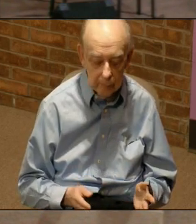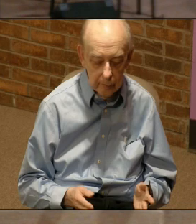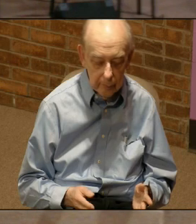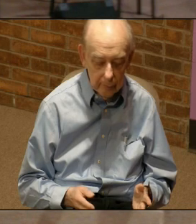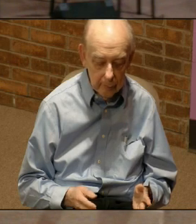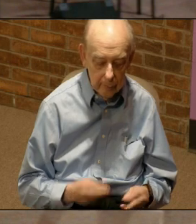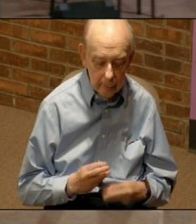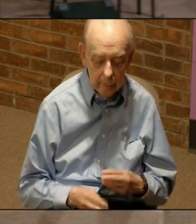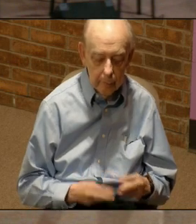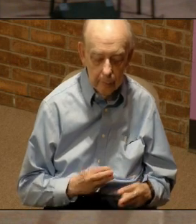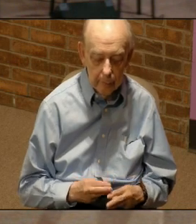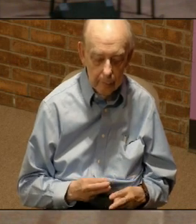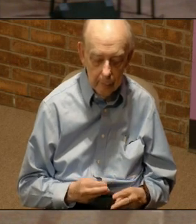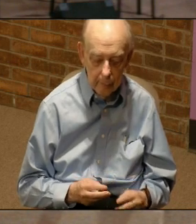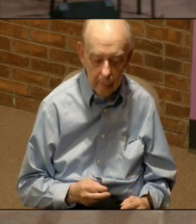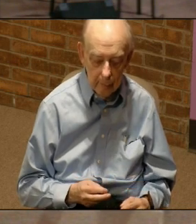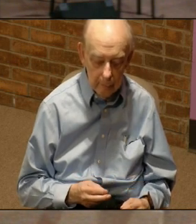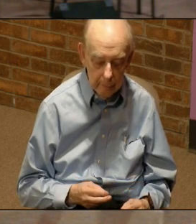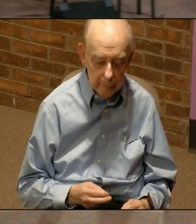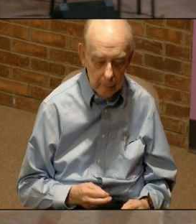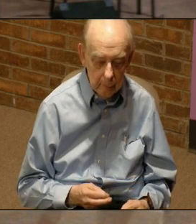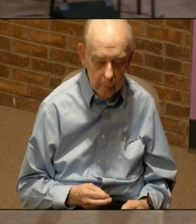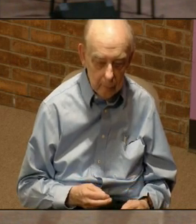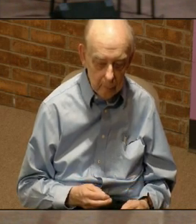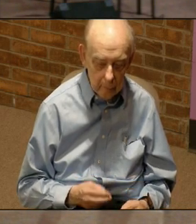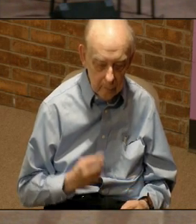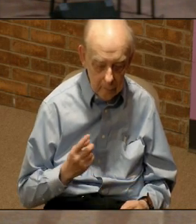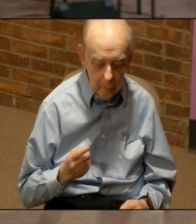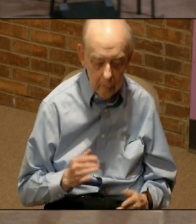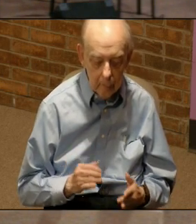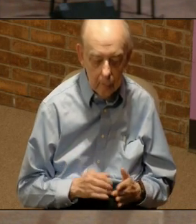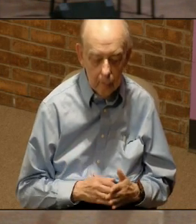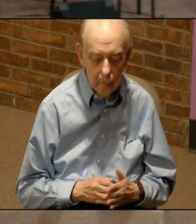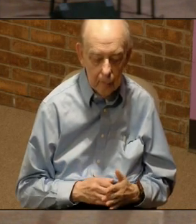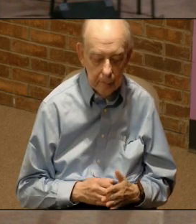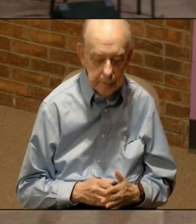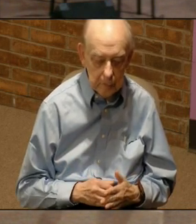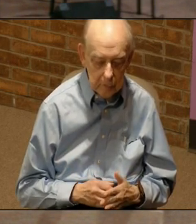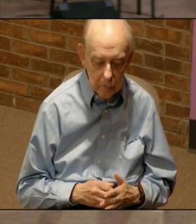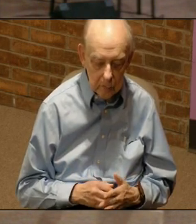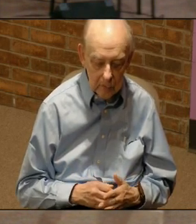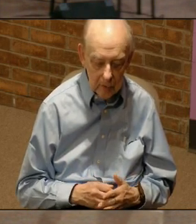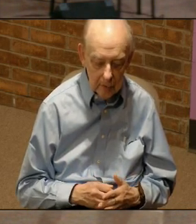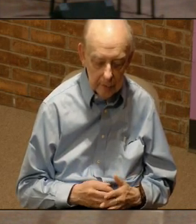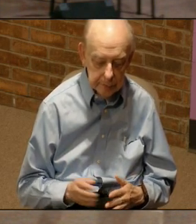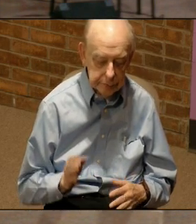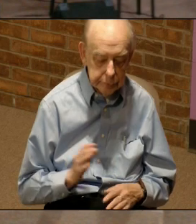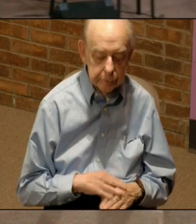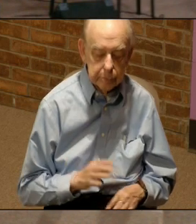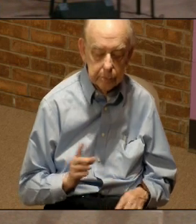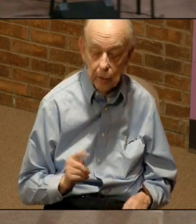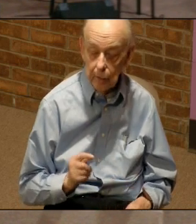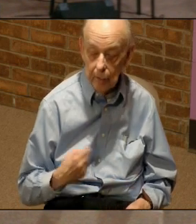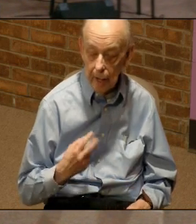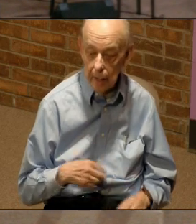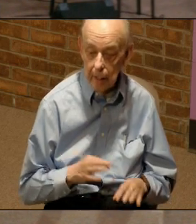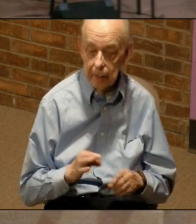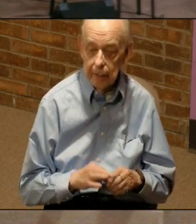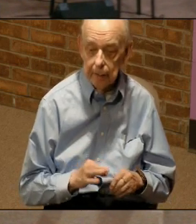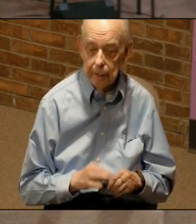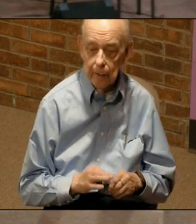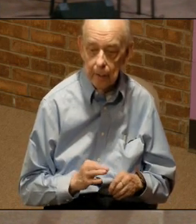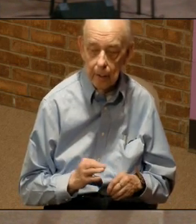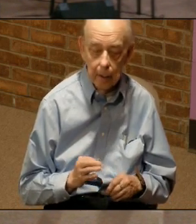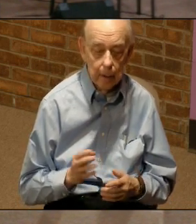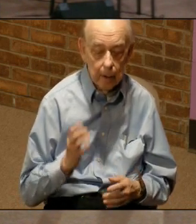Because today, you think about it, on Tuesday we had an election, and